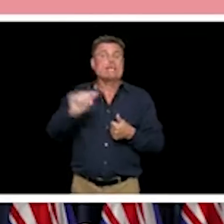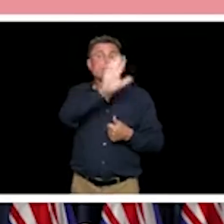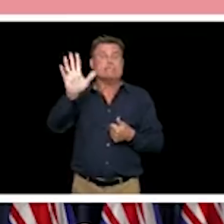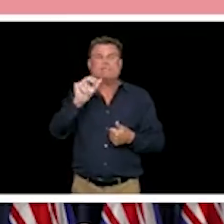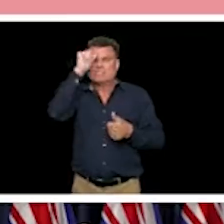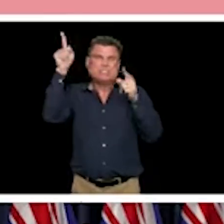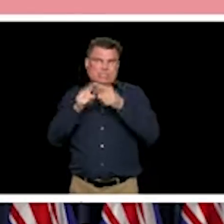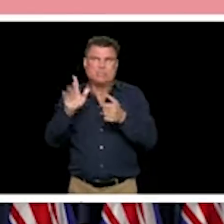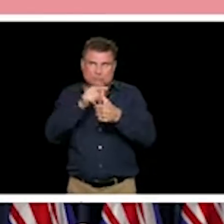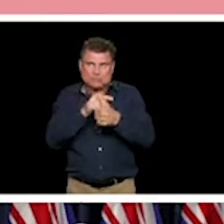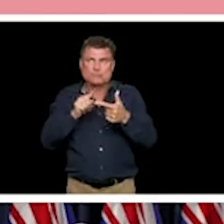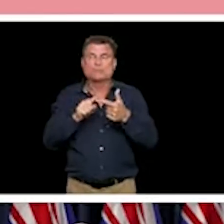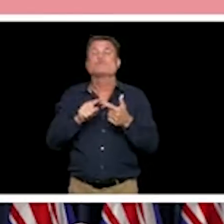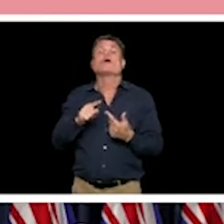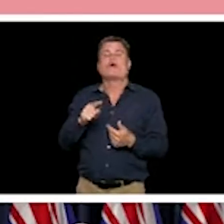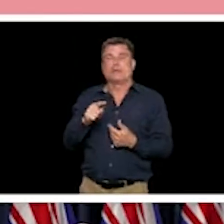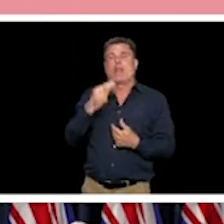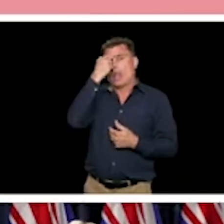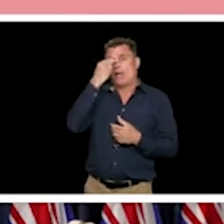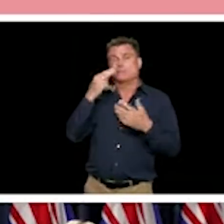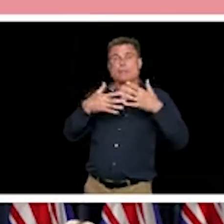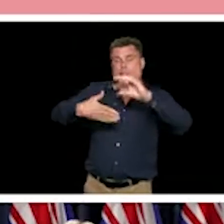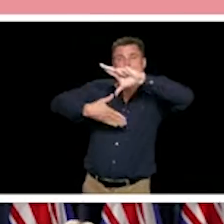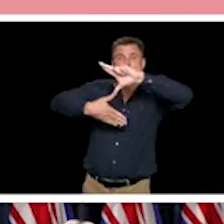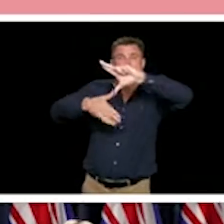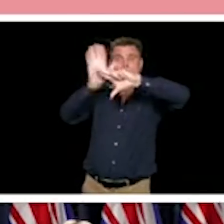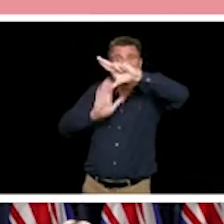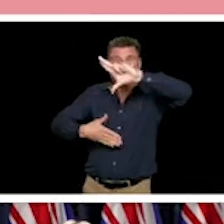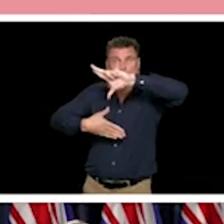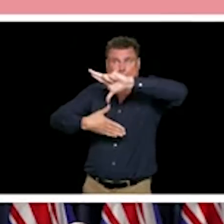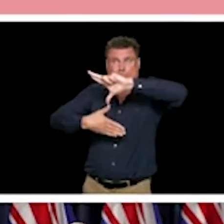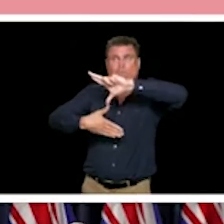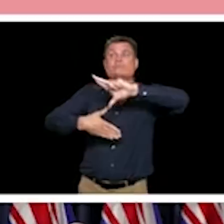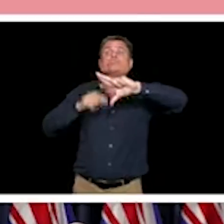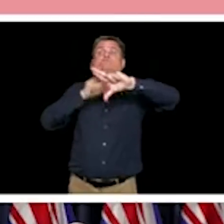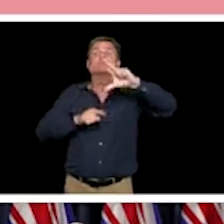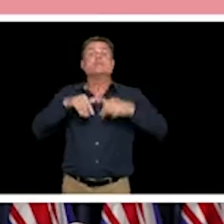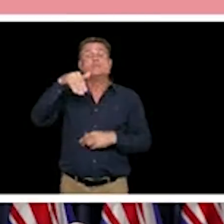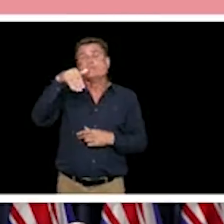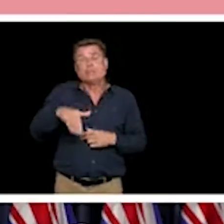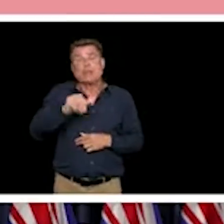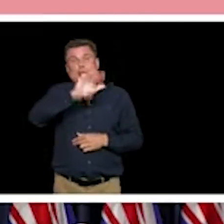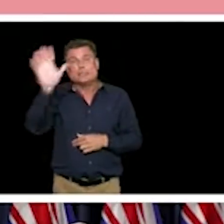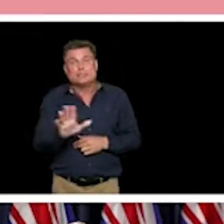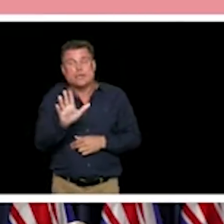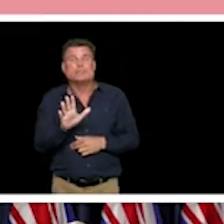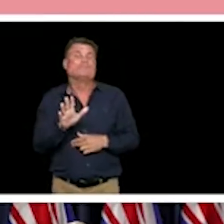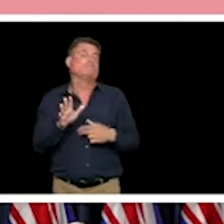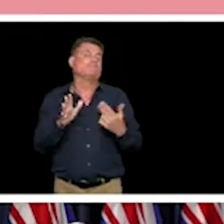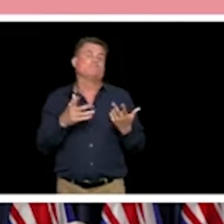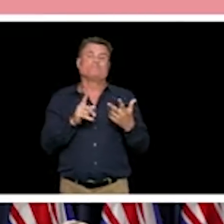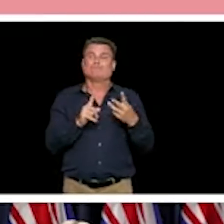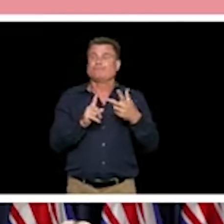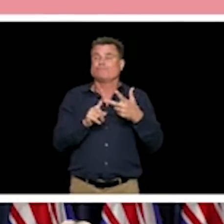Asian respondents were more likely to report increased difficulty meeting their financial needs during this period of time, and more likely to